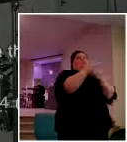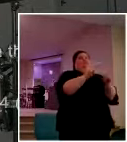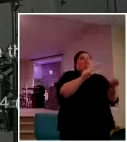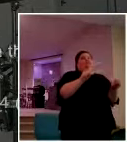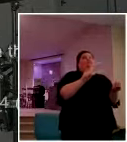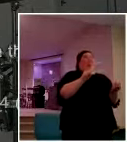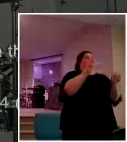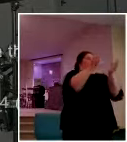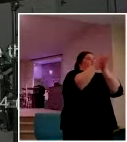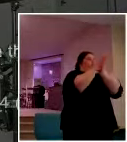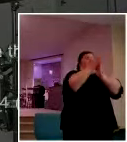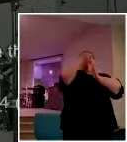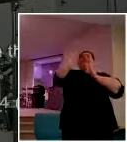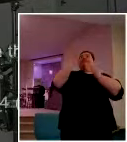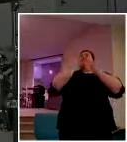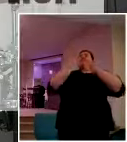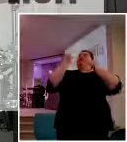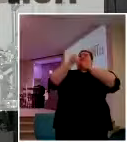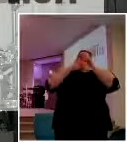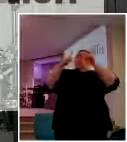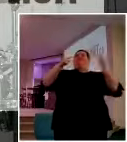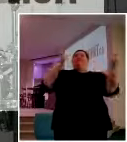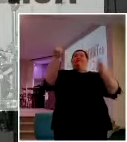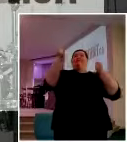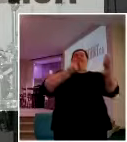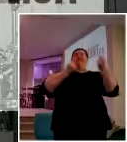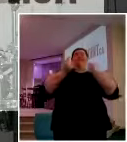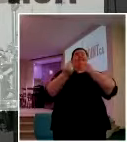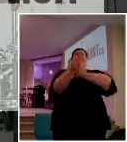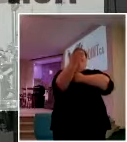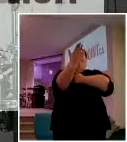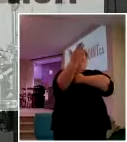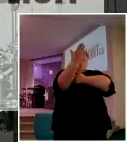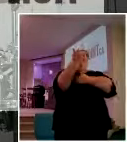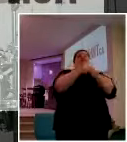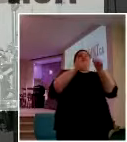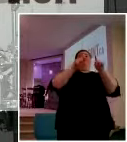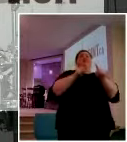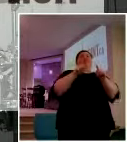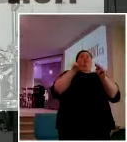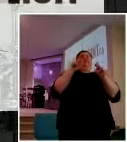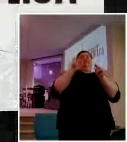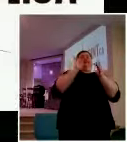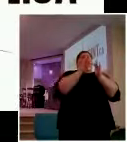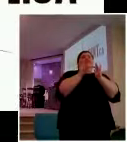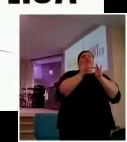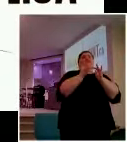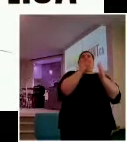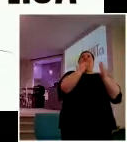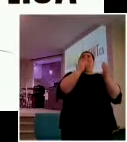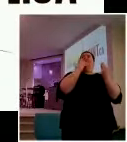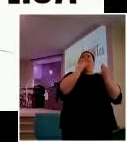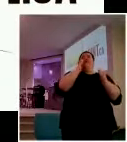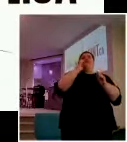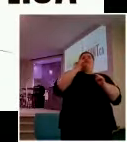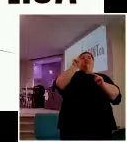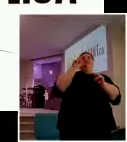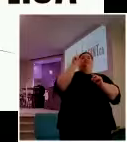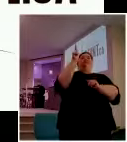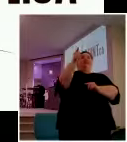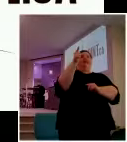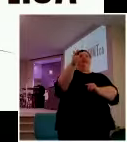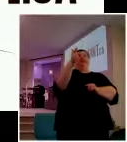God, that has come into the house of the Lord this morning. We thank you for all those that are watching online today, and God, that will watch in the future.